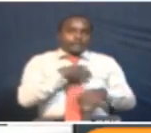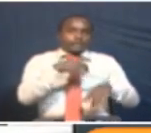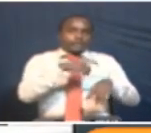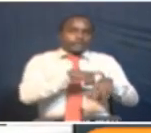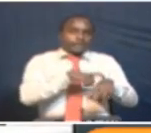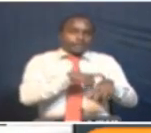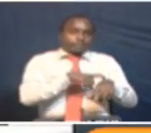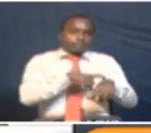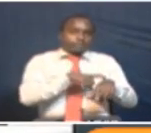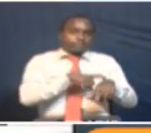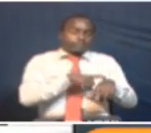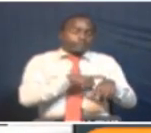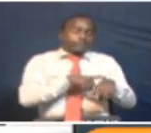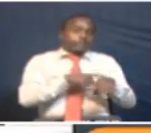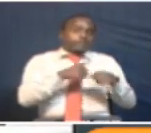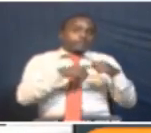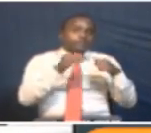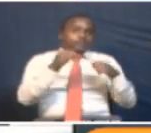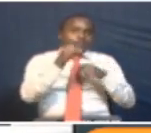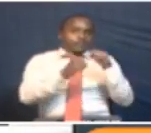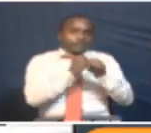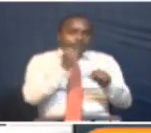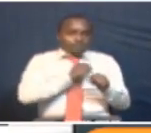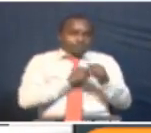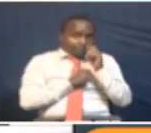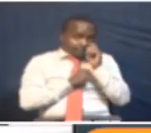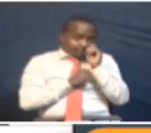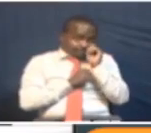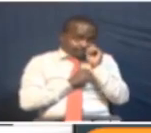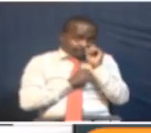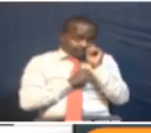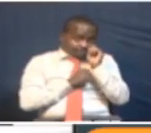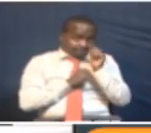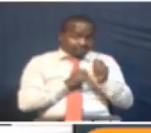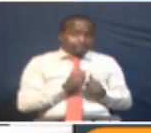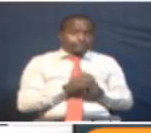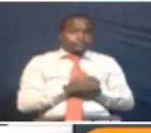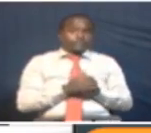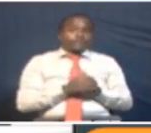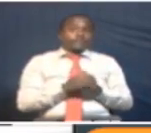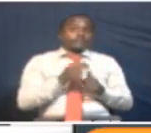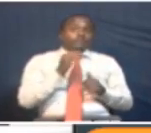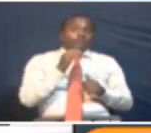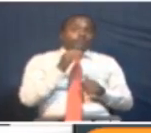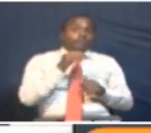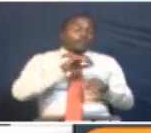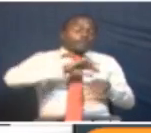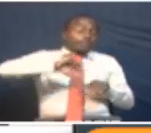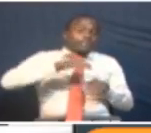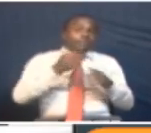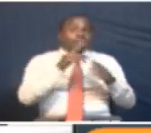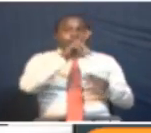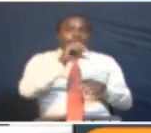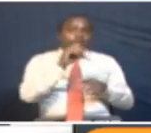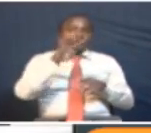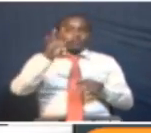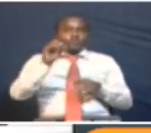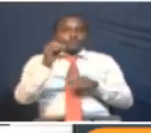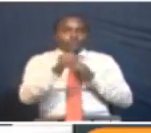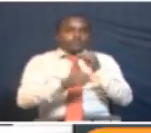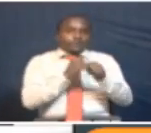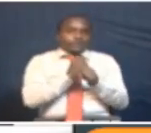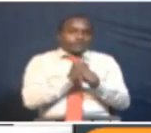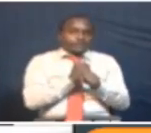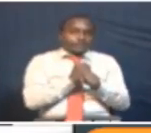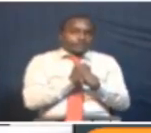the life expectancy in this country, he's probably got another 30, 40 years in him. In that 30, 40 years, that legacy of his can be